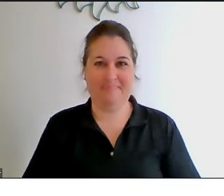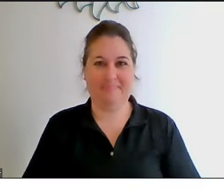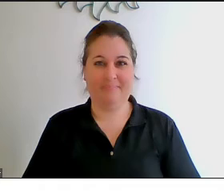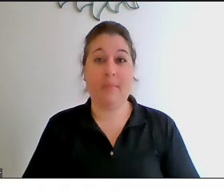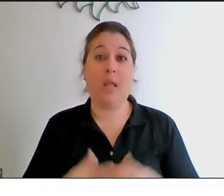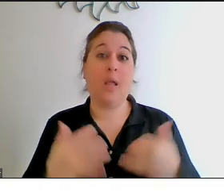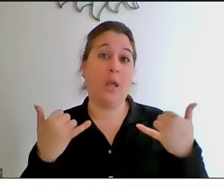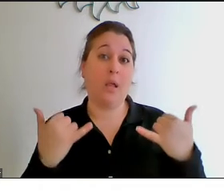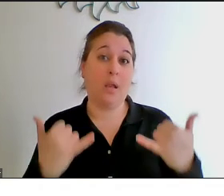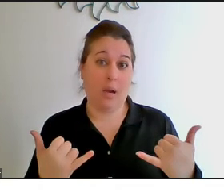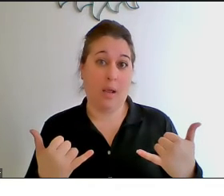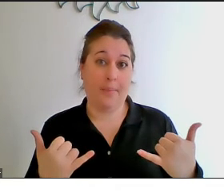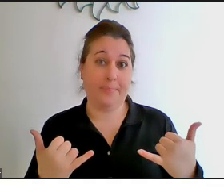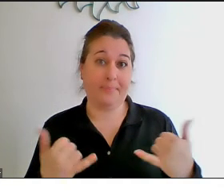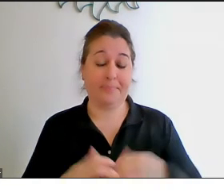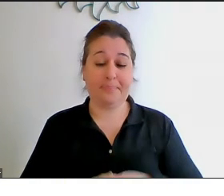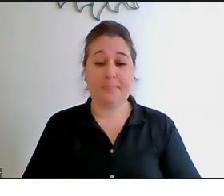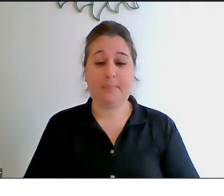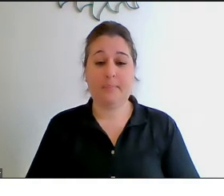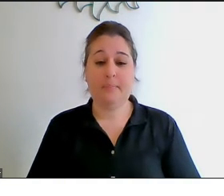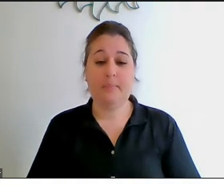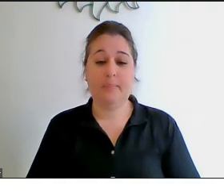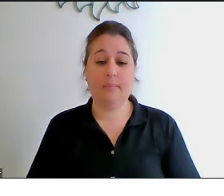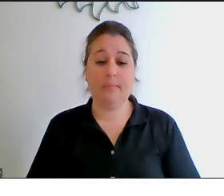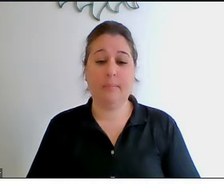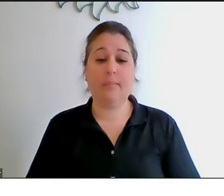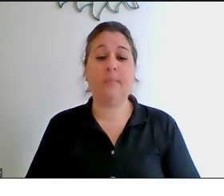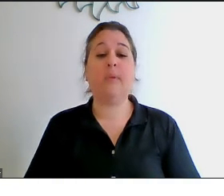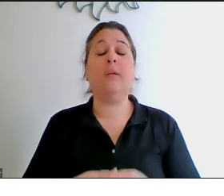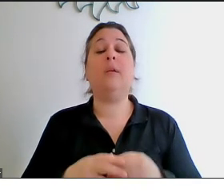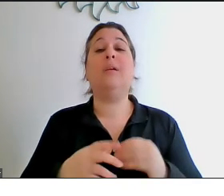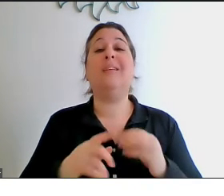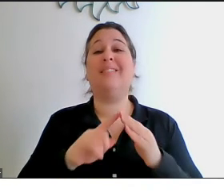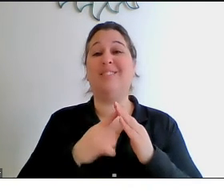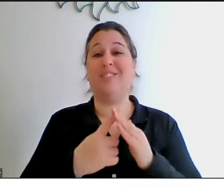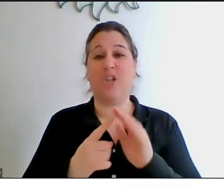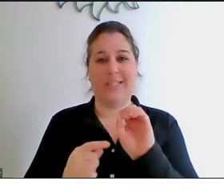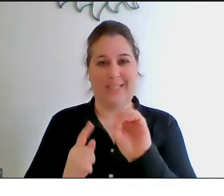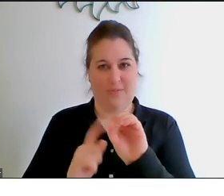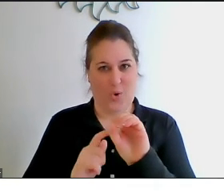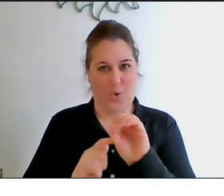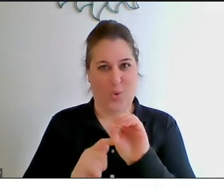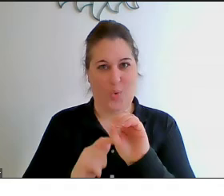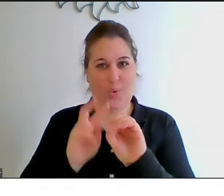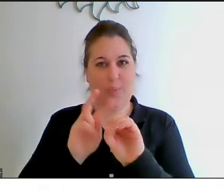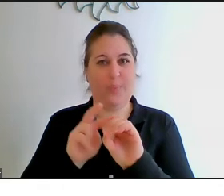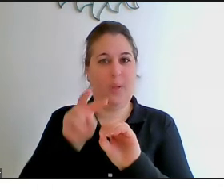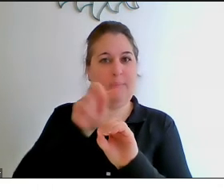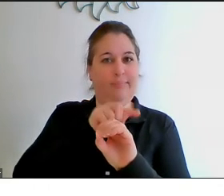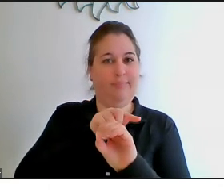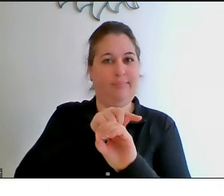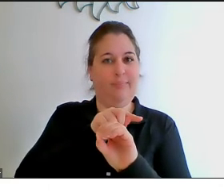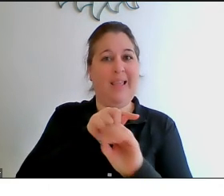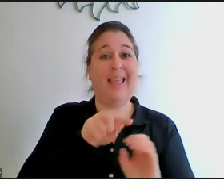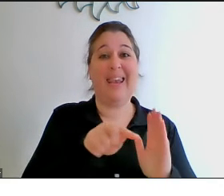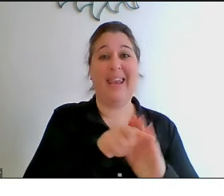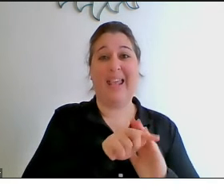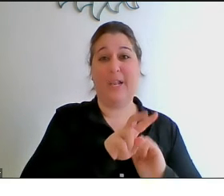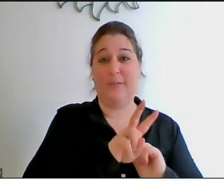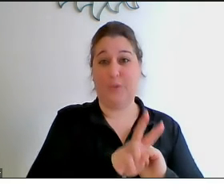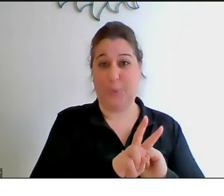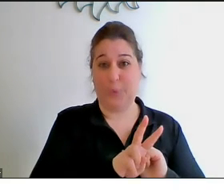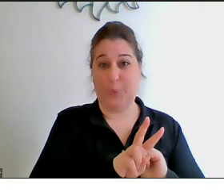All right, for this one, you'll start at 0, go to -2. From -2,